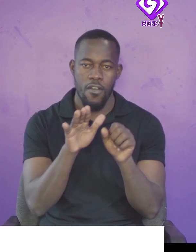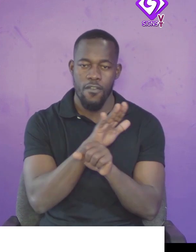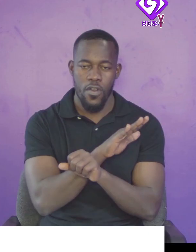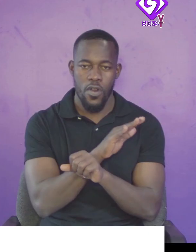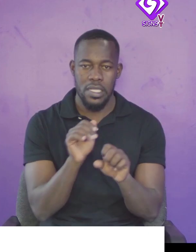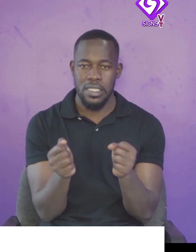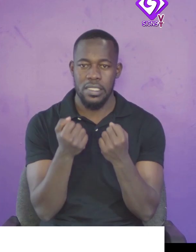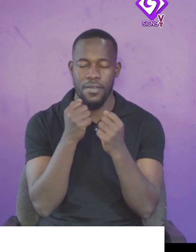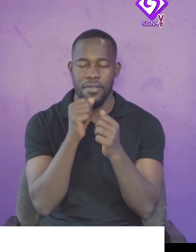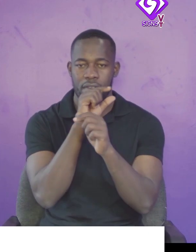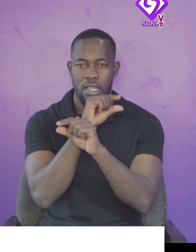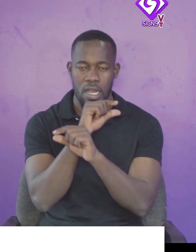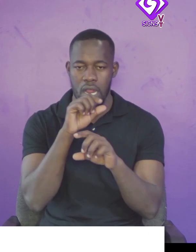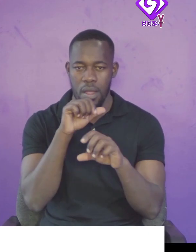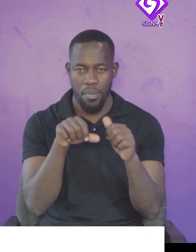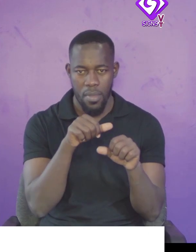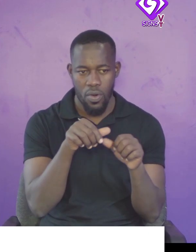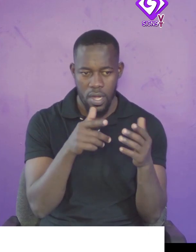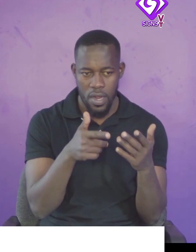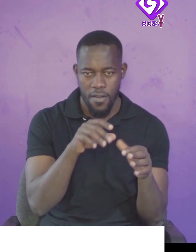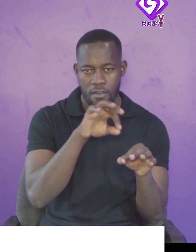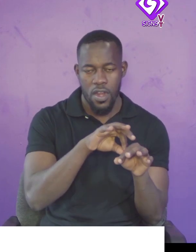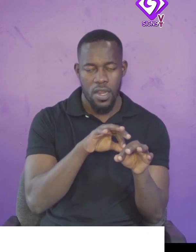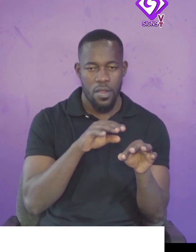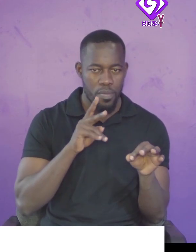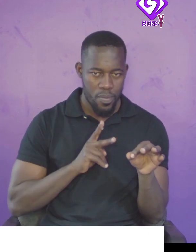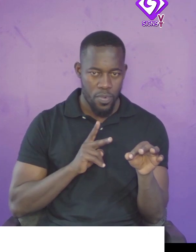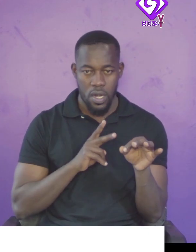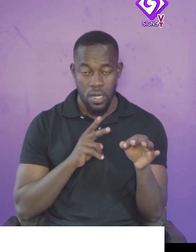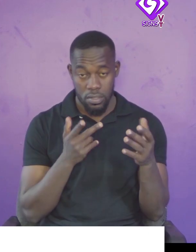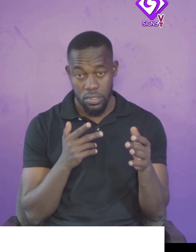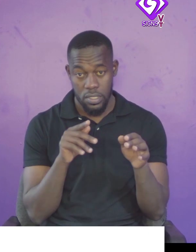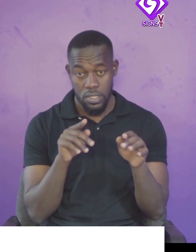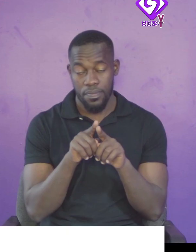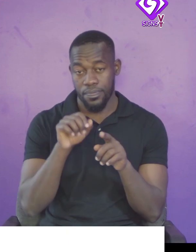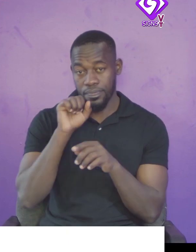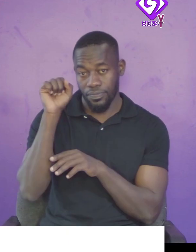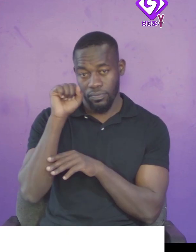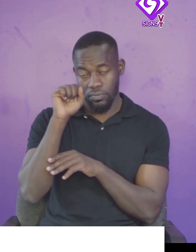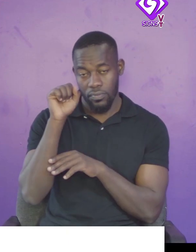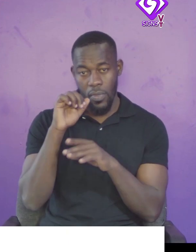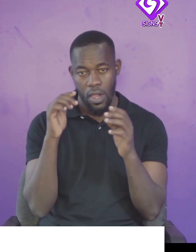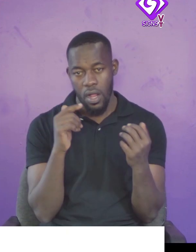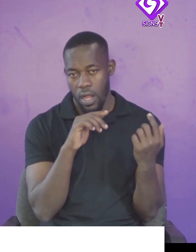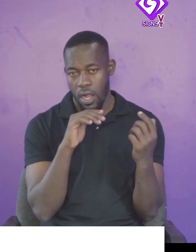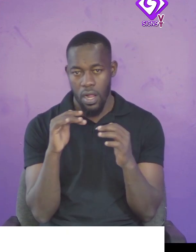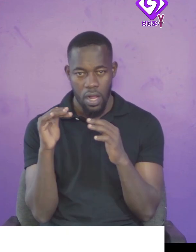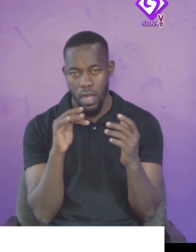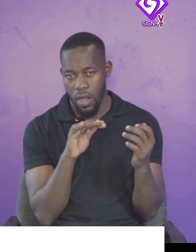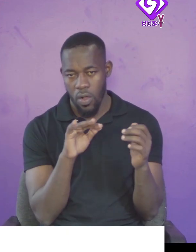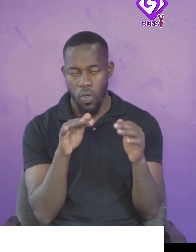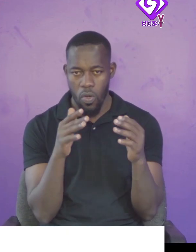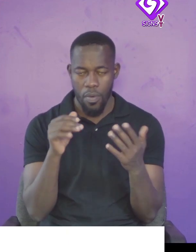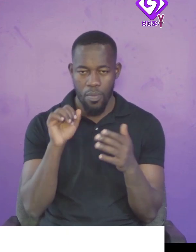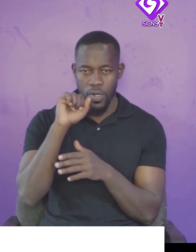tenure of elected officials, signaling that political disputes or speculation